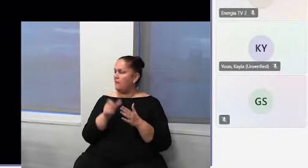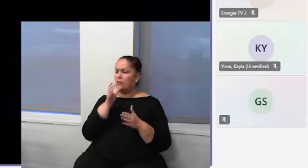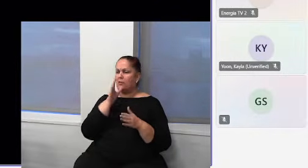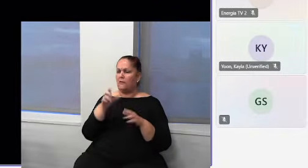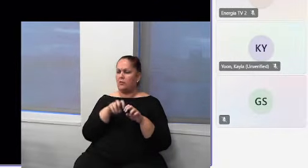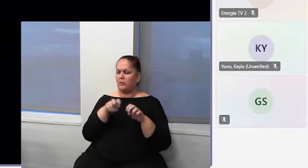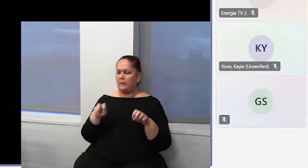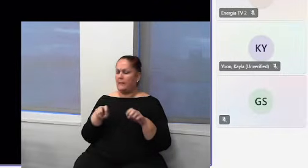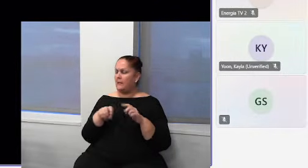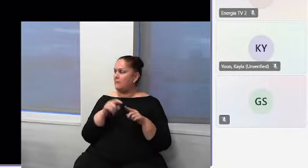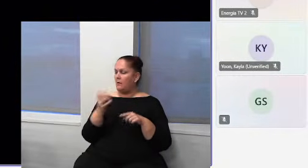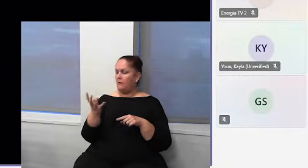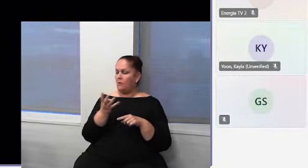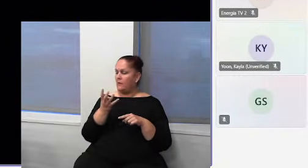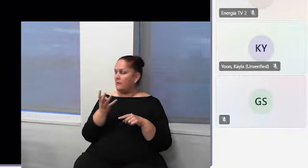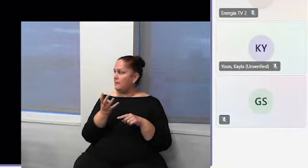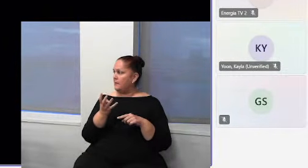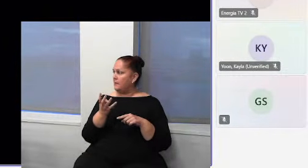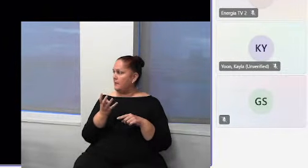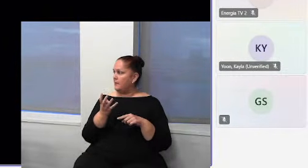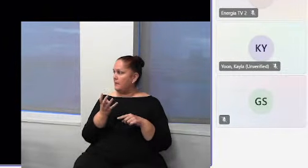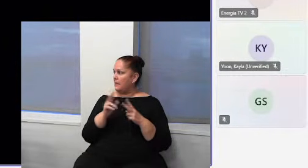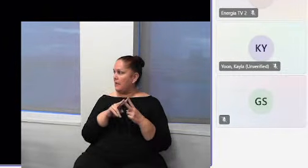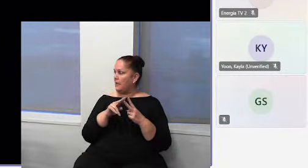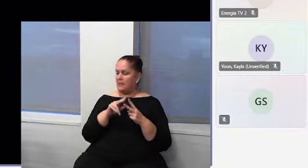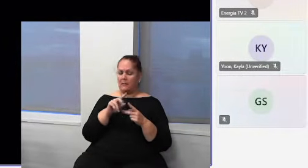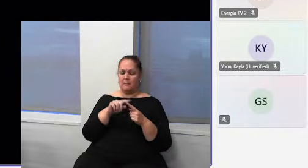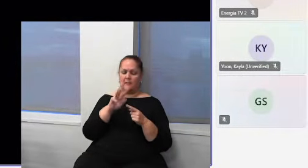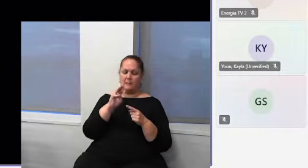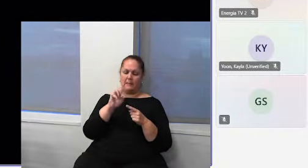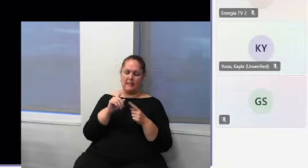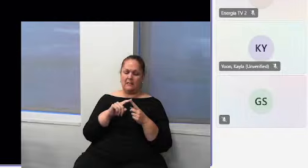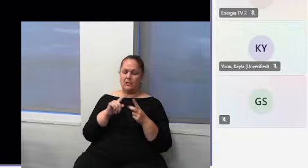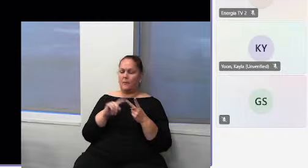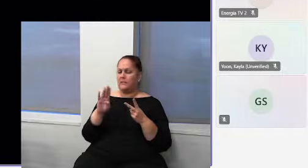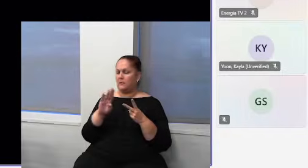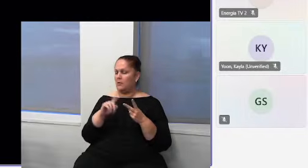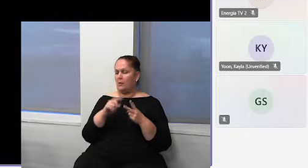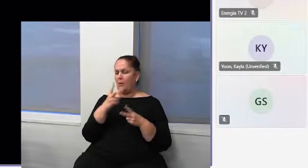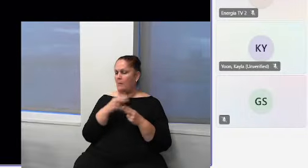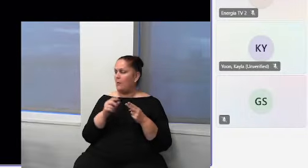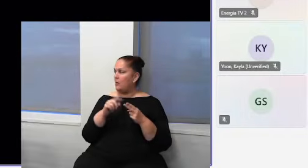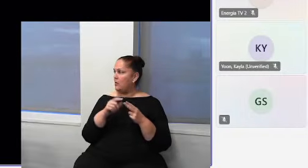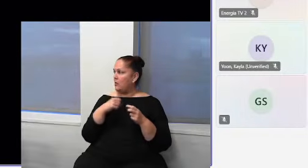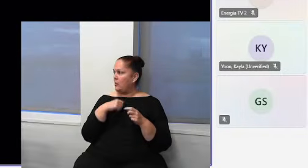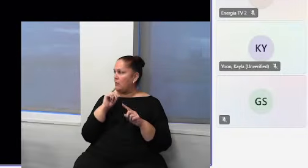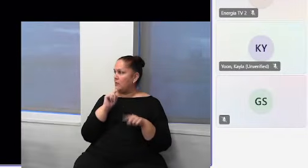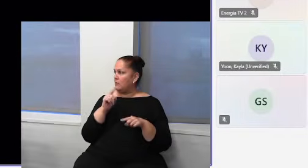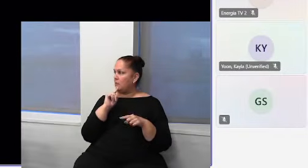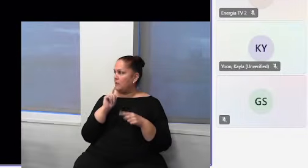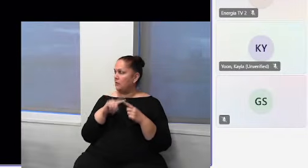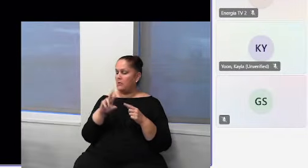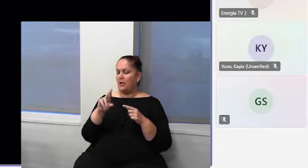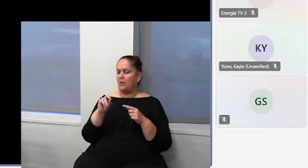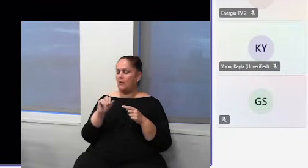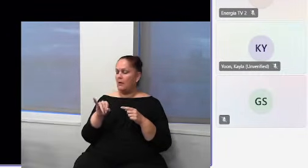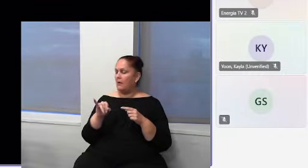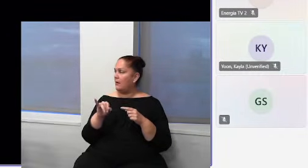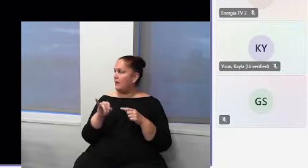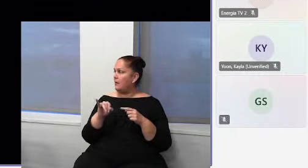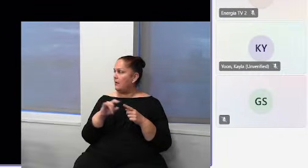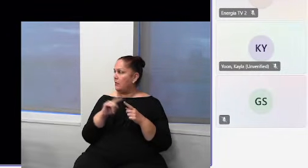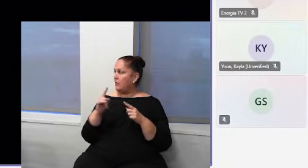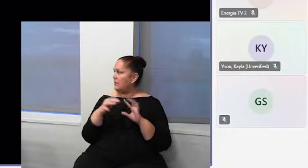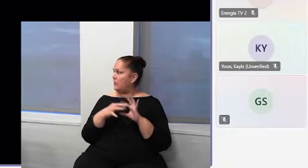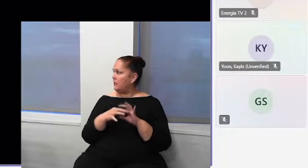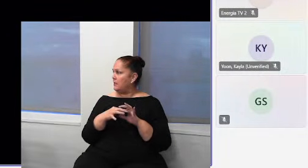on future panels. However, 4 of them, either Mr. Melendez or Mr. Burgomeister or both of them, were responders to the